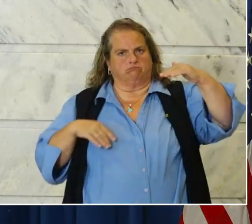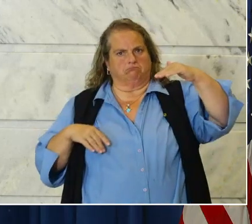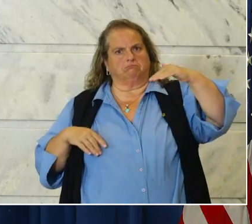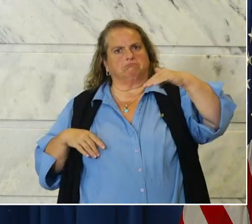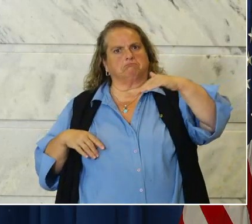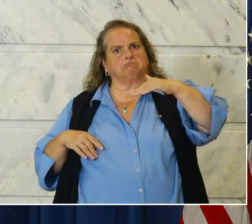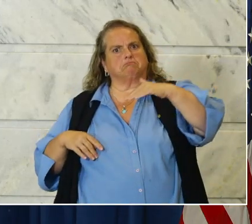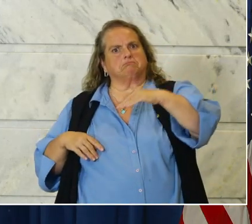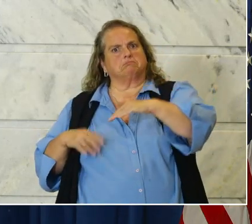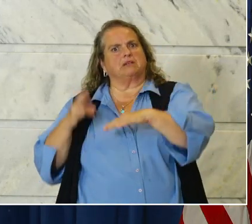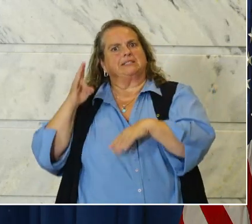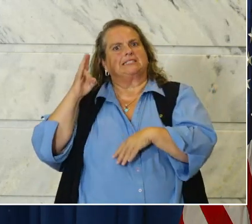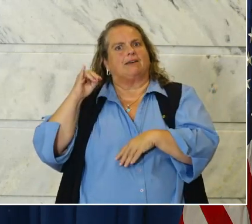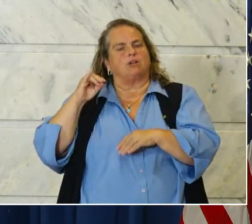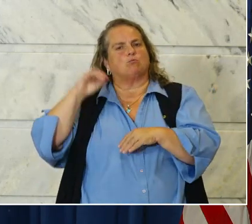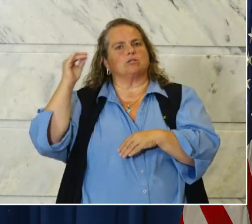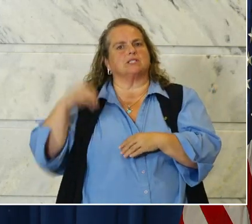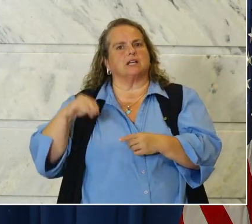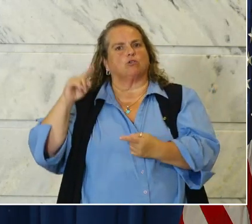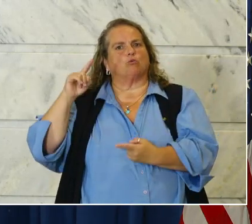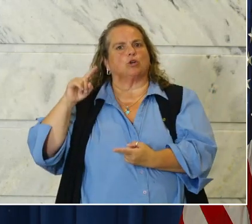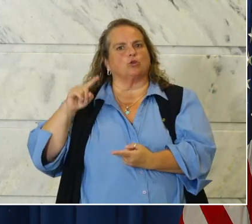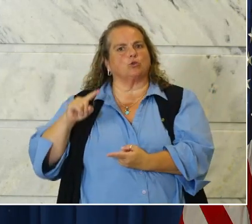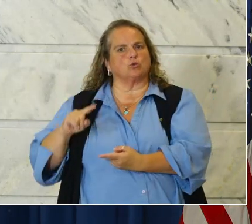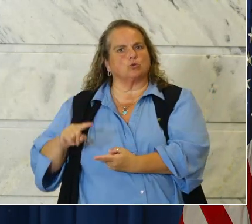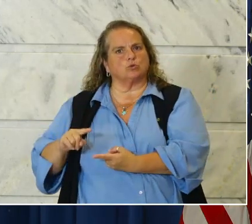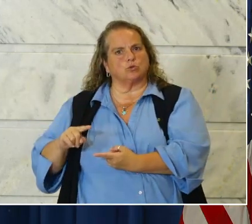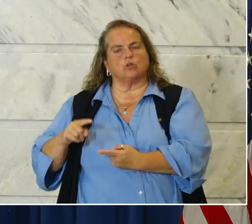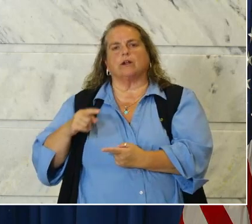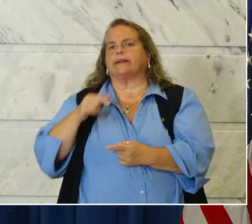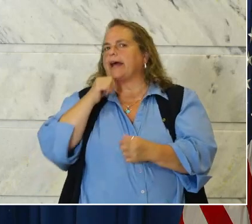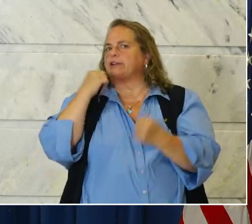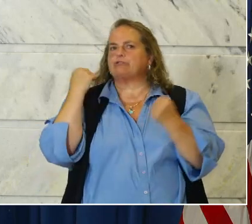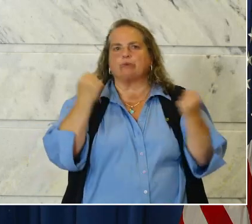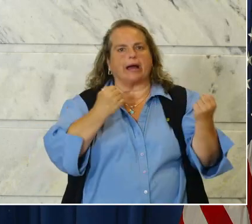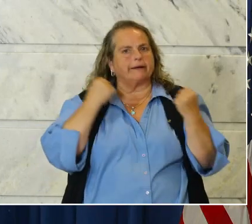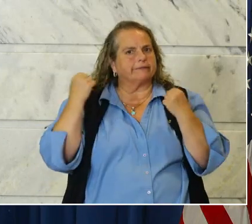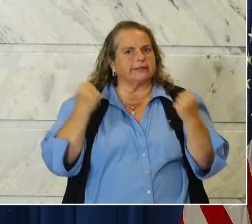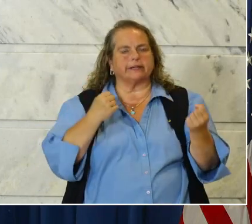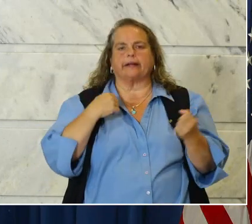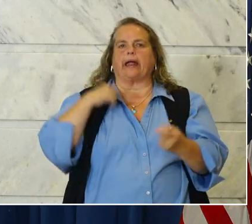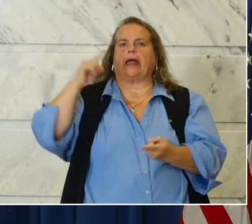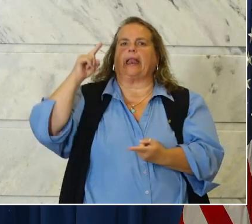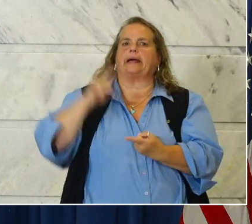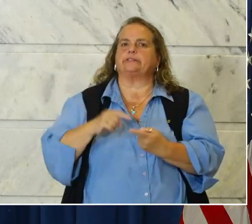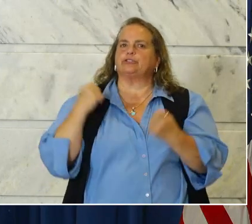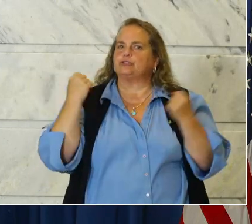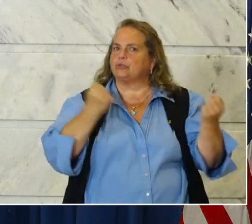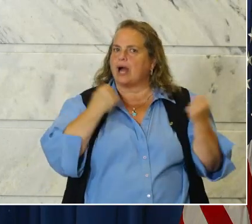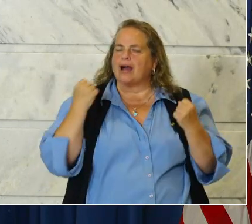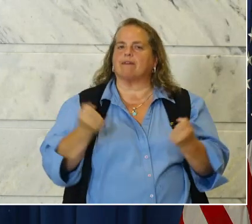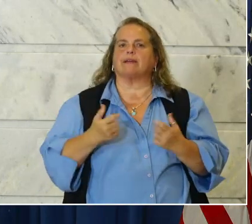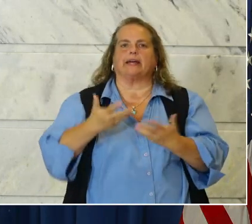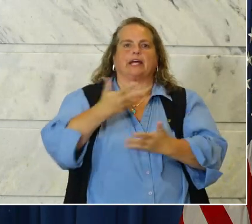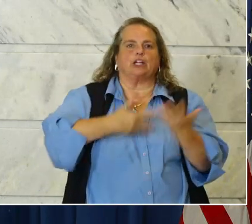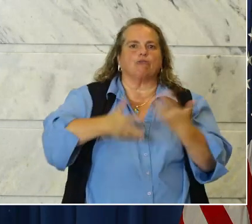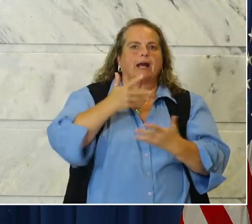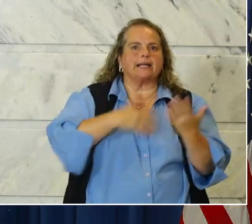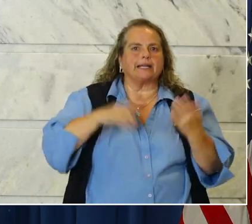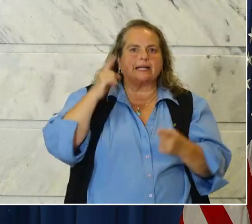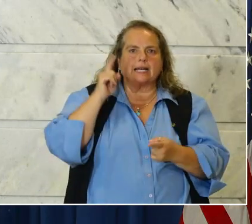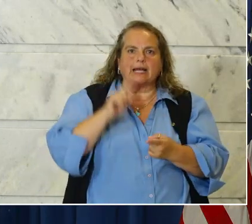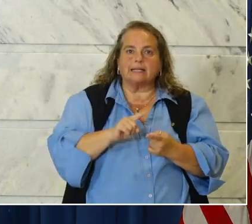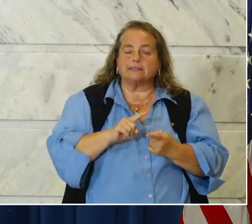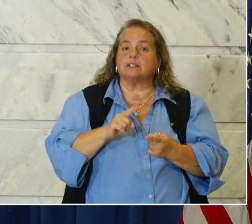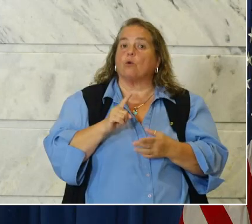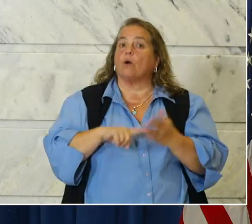a 70% reduction in our mobility. We were driving around a lot less. We were interacting with people a lot less. You know what we did